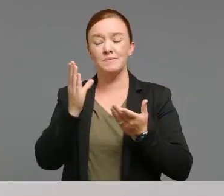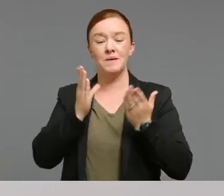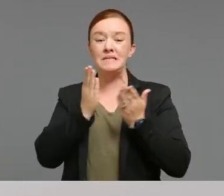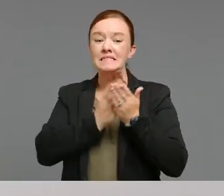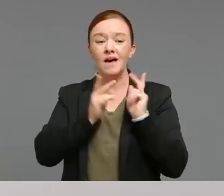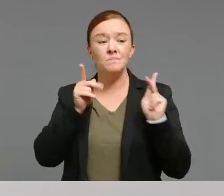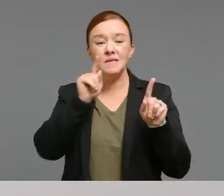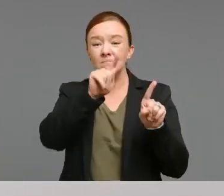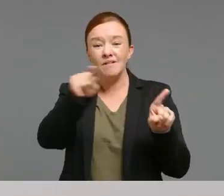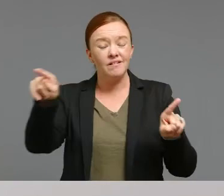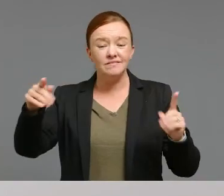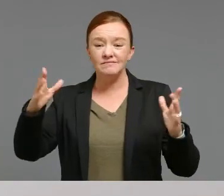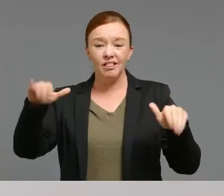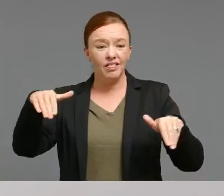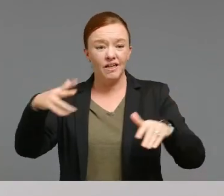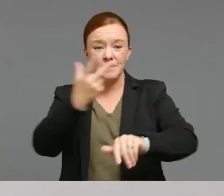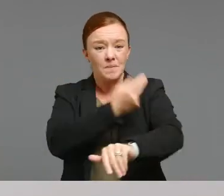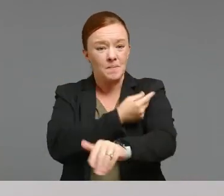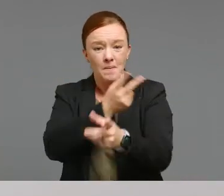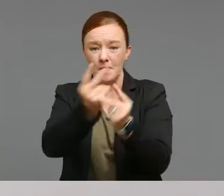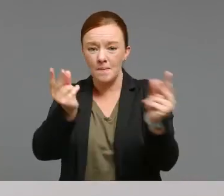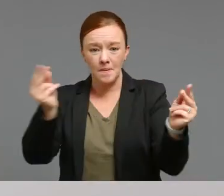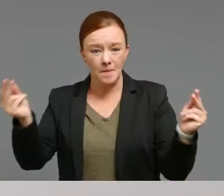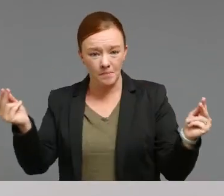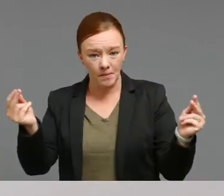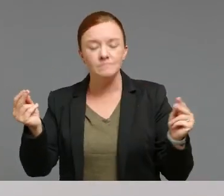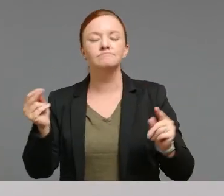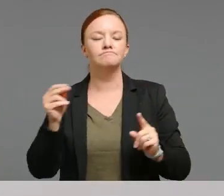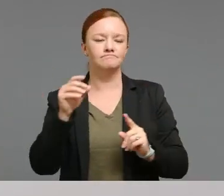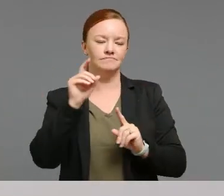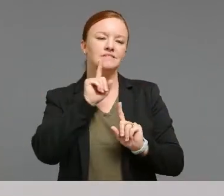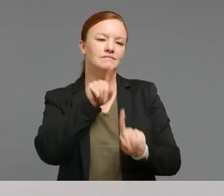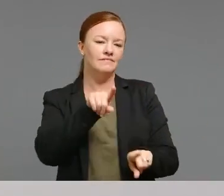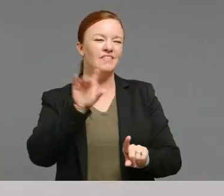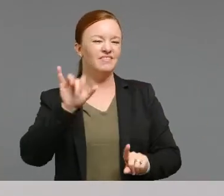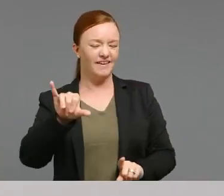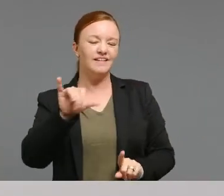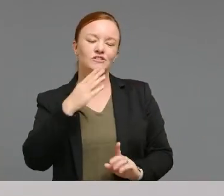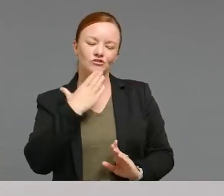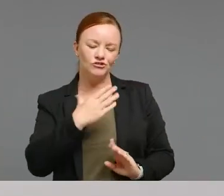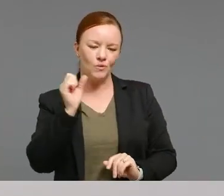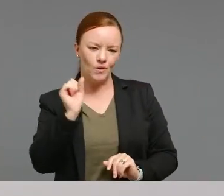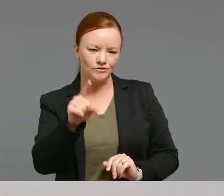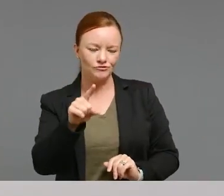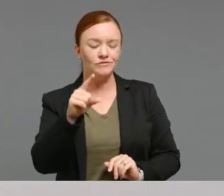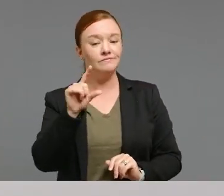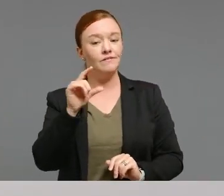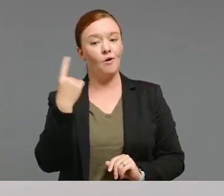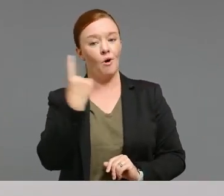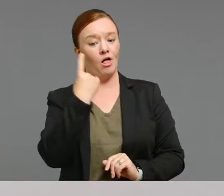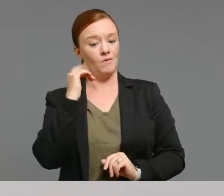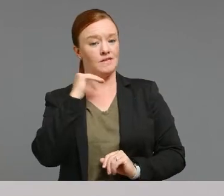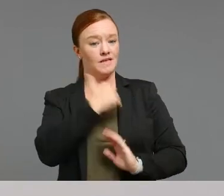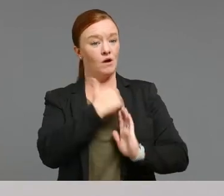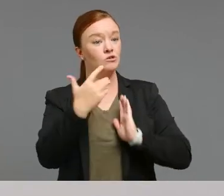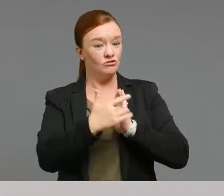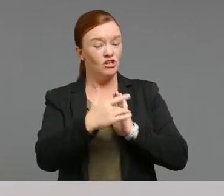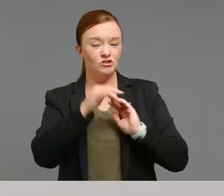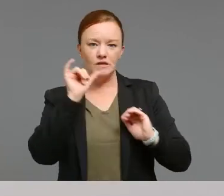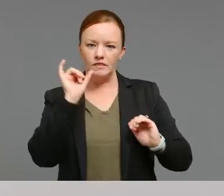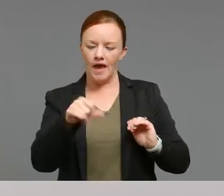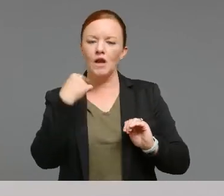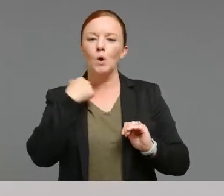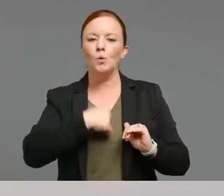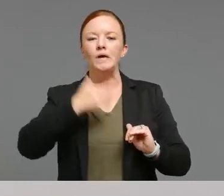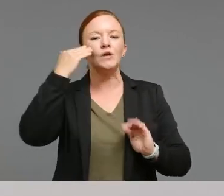that's a really good question, and that's always been our strategy. We knew that our state pod sites were one part of the strategy. That's